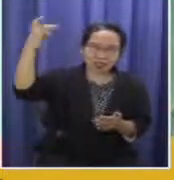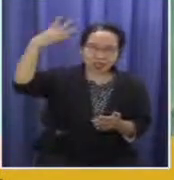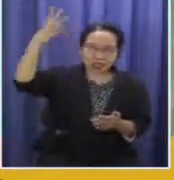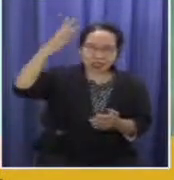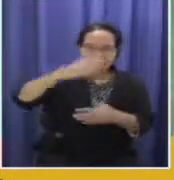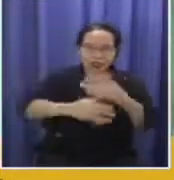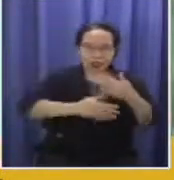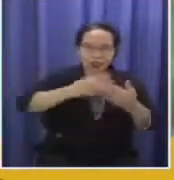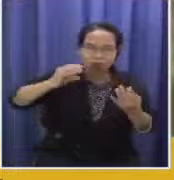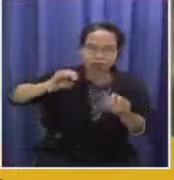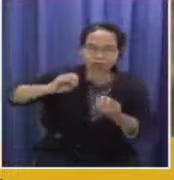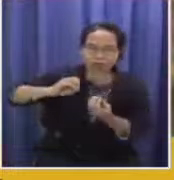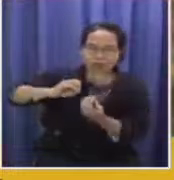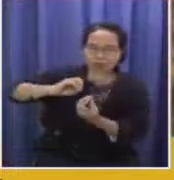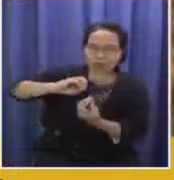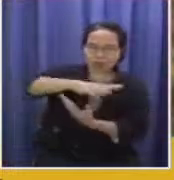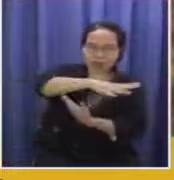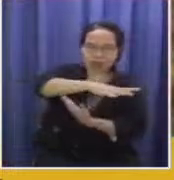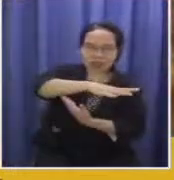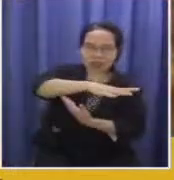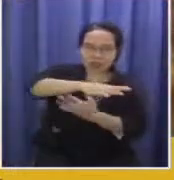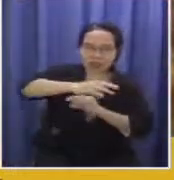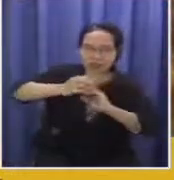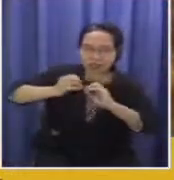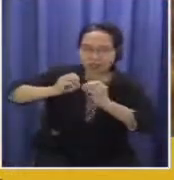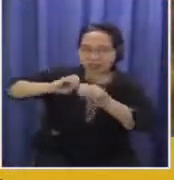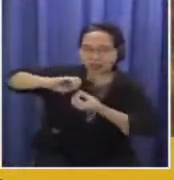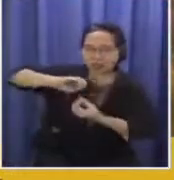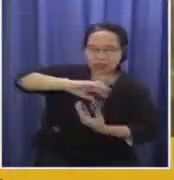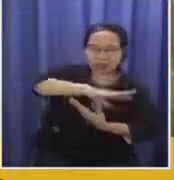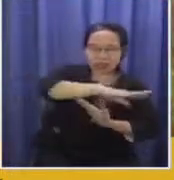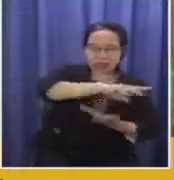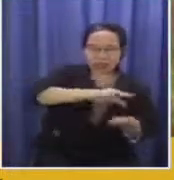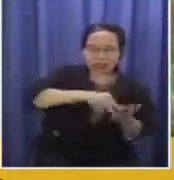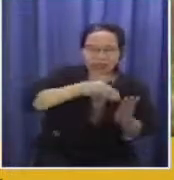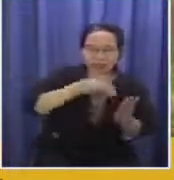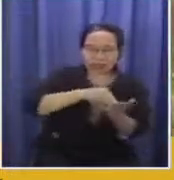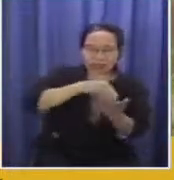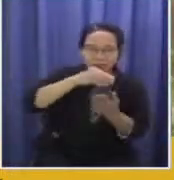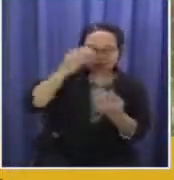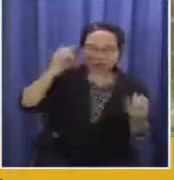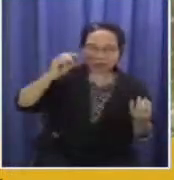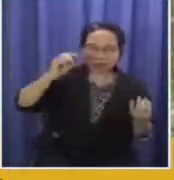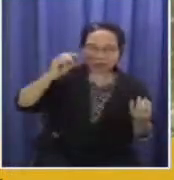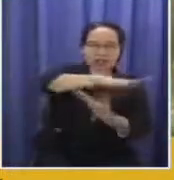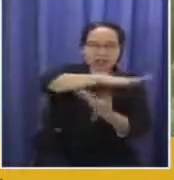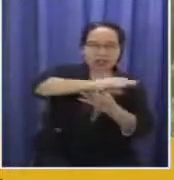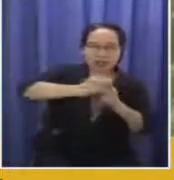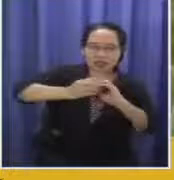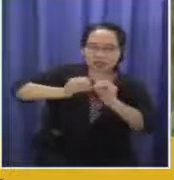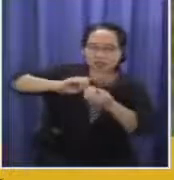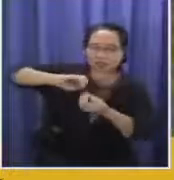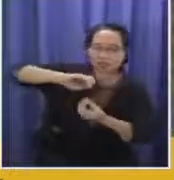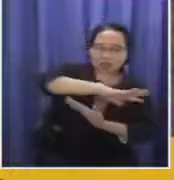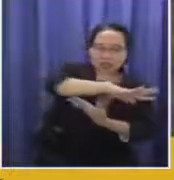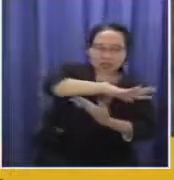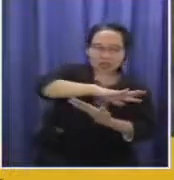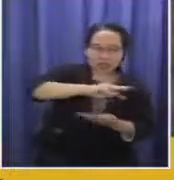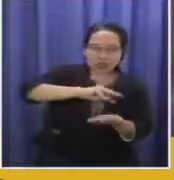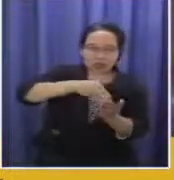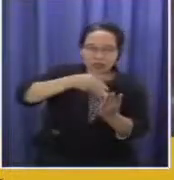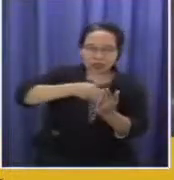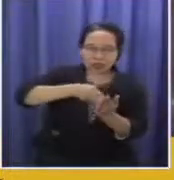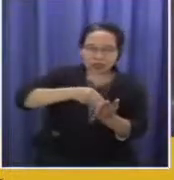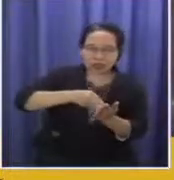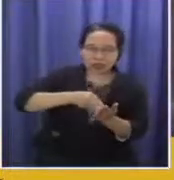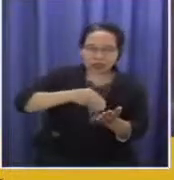by galaxies, so many galaxies, billions of galaxies, each galaxy containing billions of